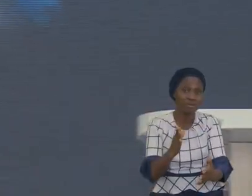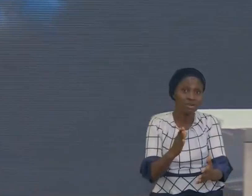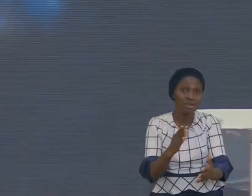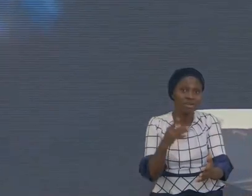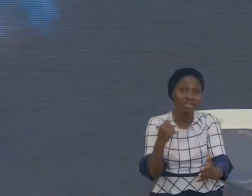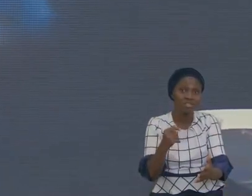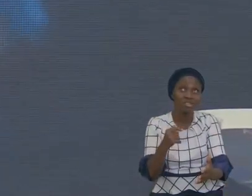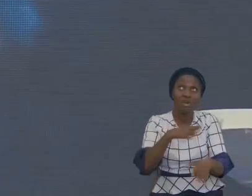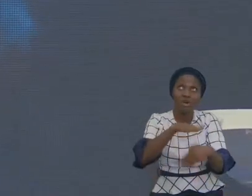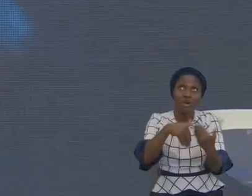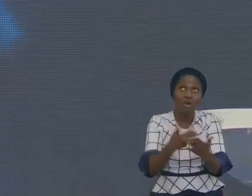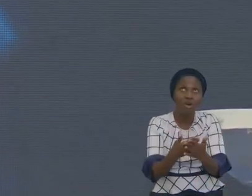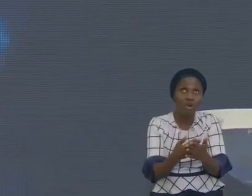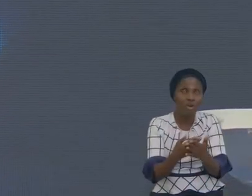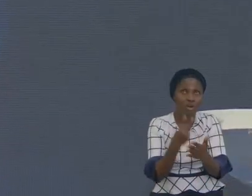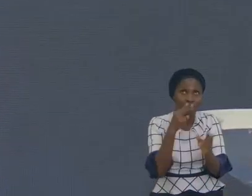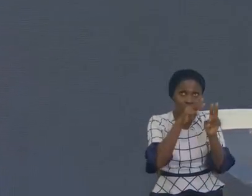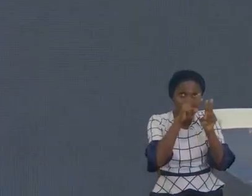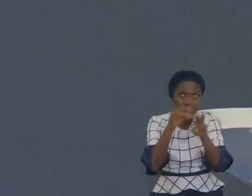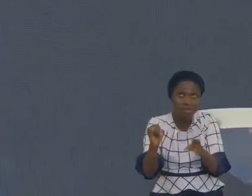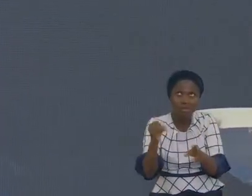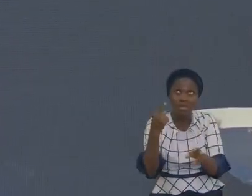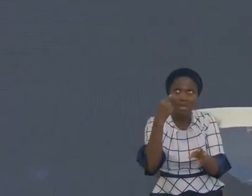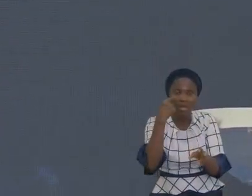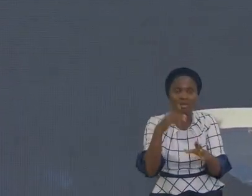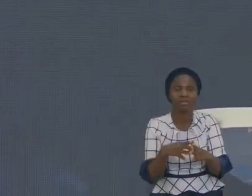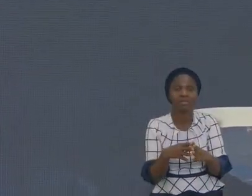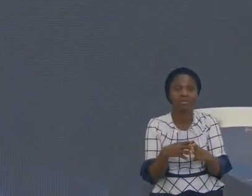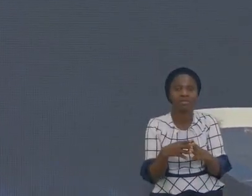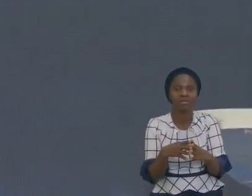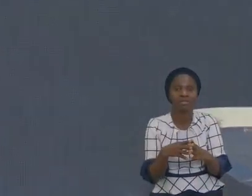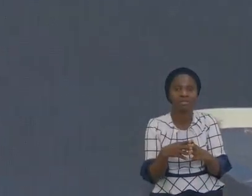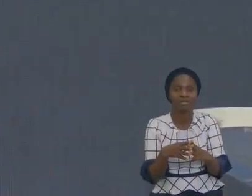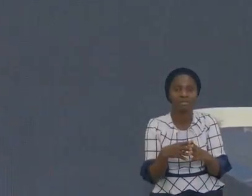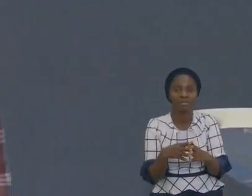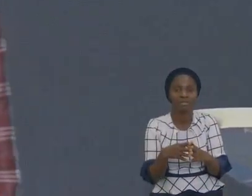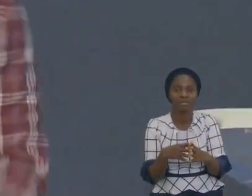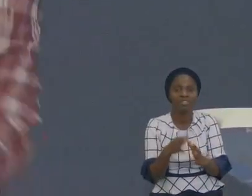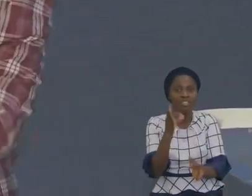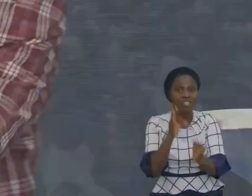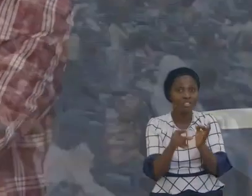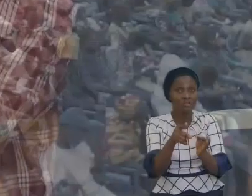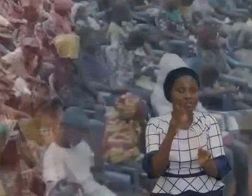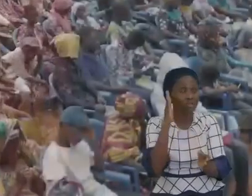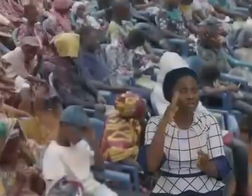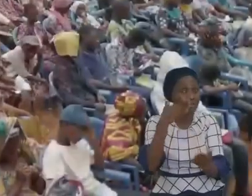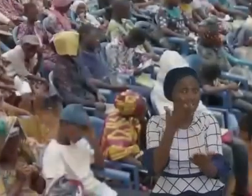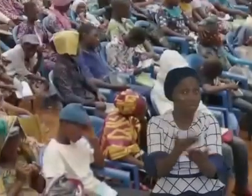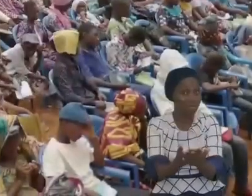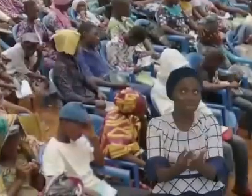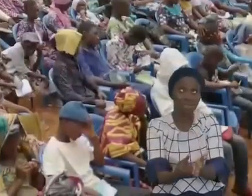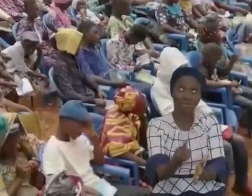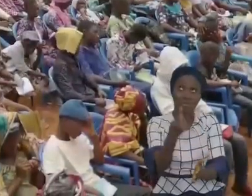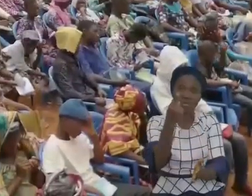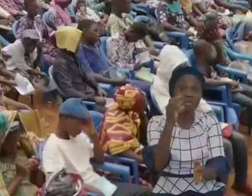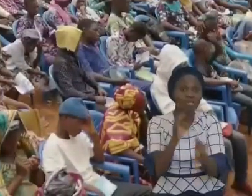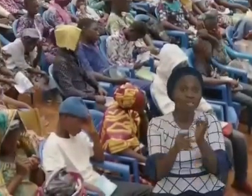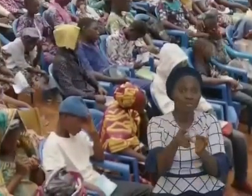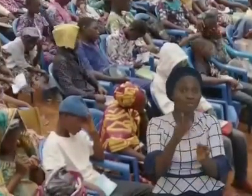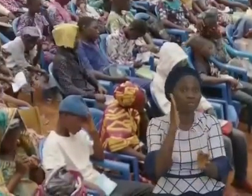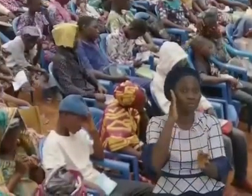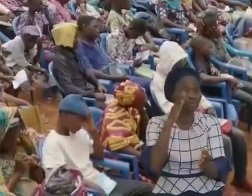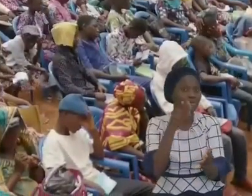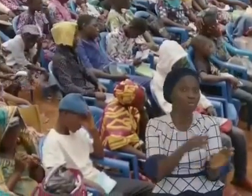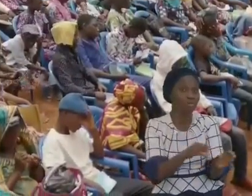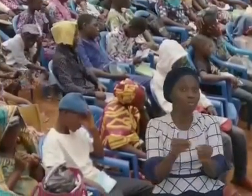If you're going to get up, if you're going to go up, if you're going to reach the land of